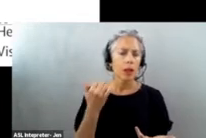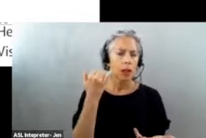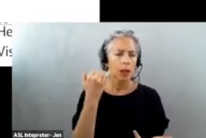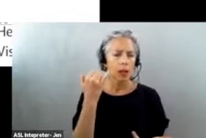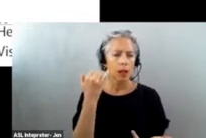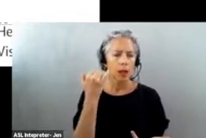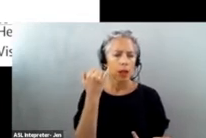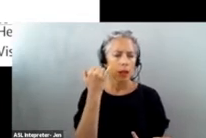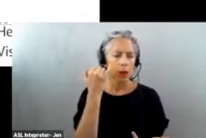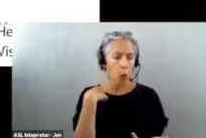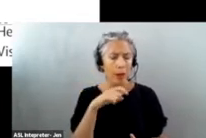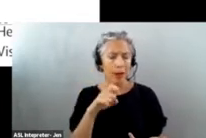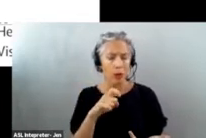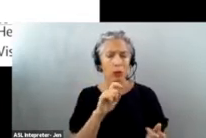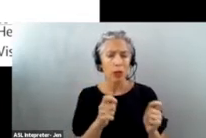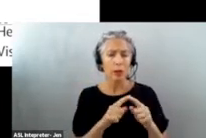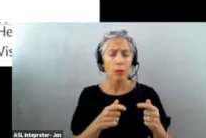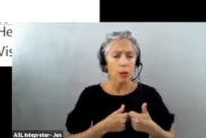surviving to thriving.